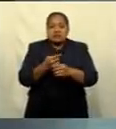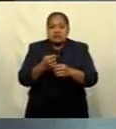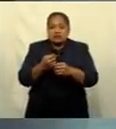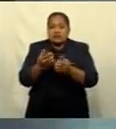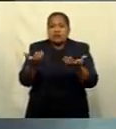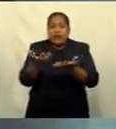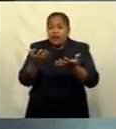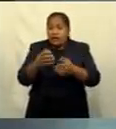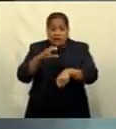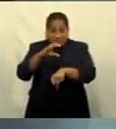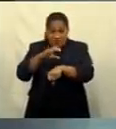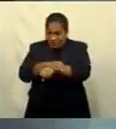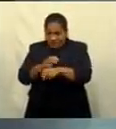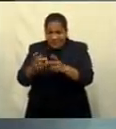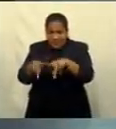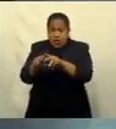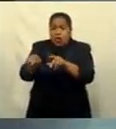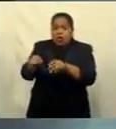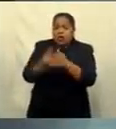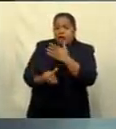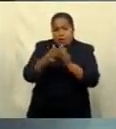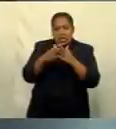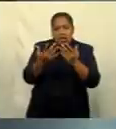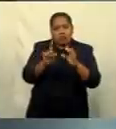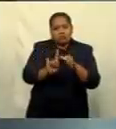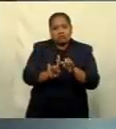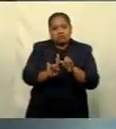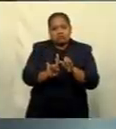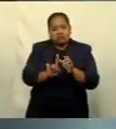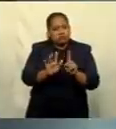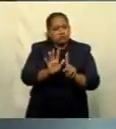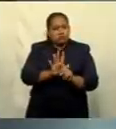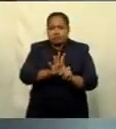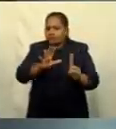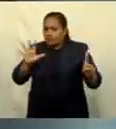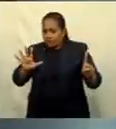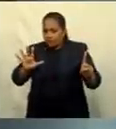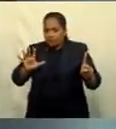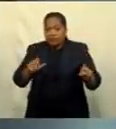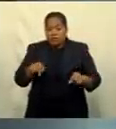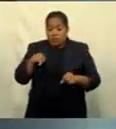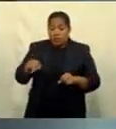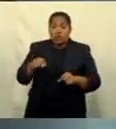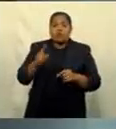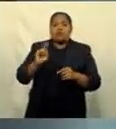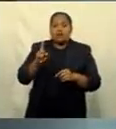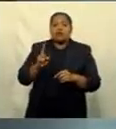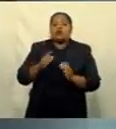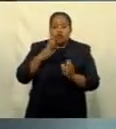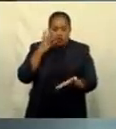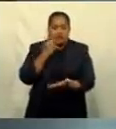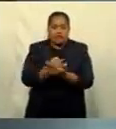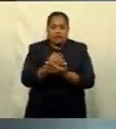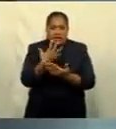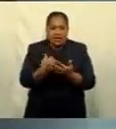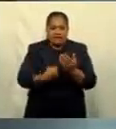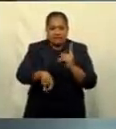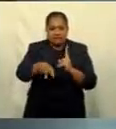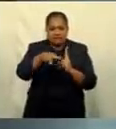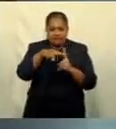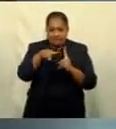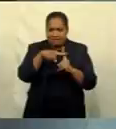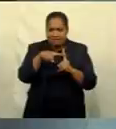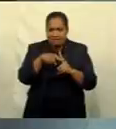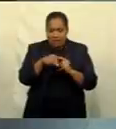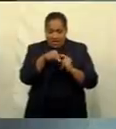police station have gone into isolation after authorities had confirmed a COVID-19 positive case at the